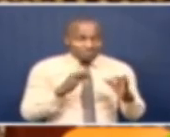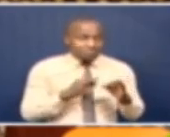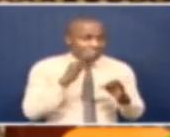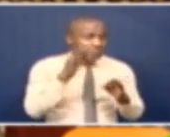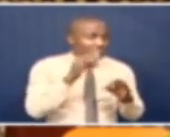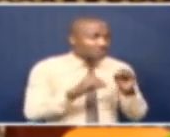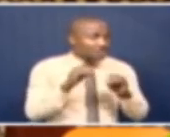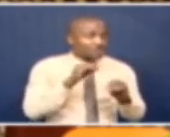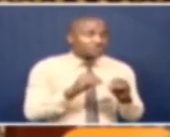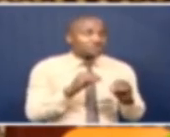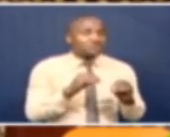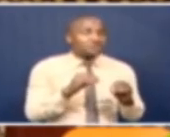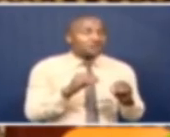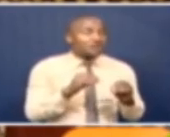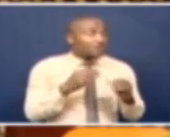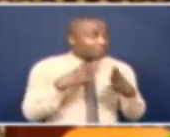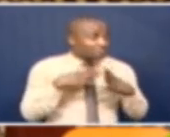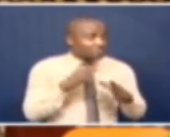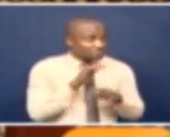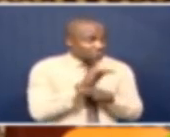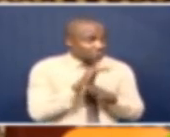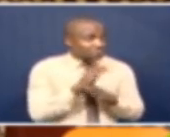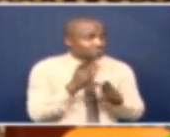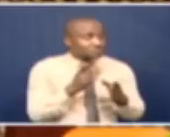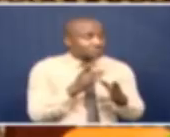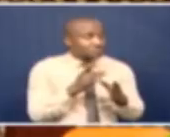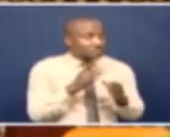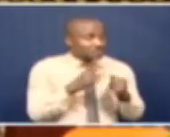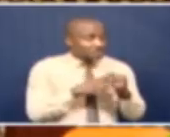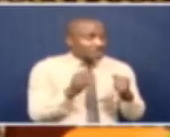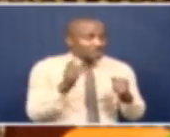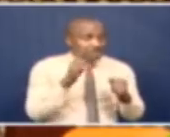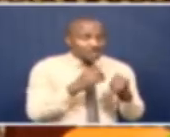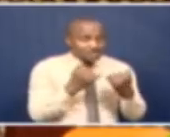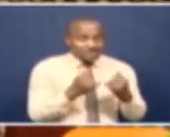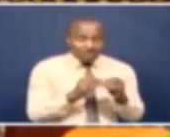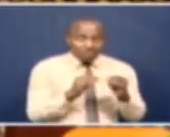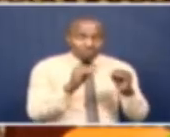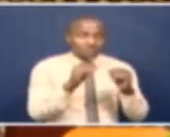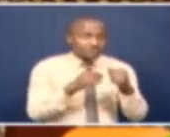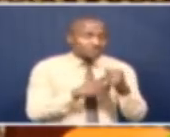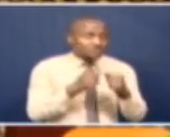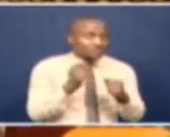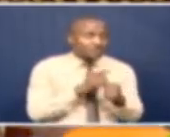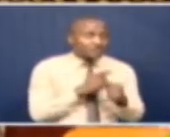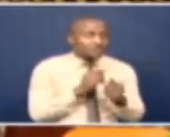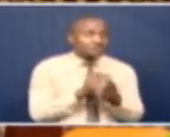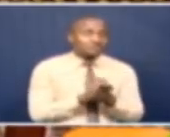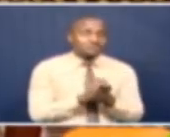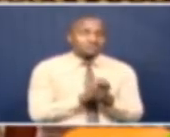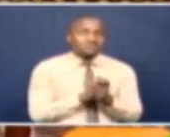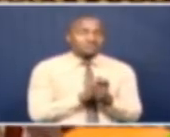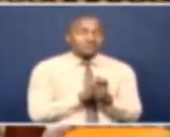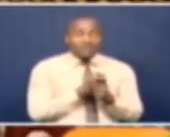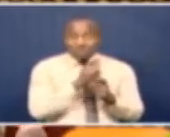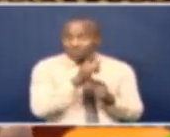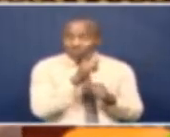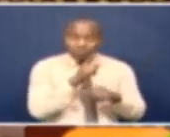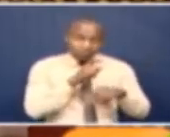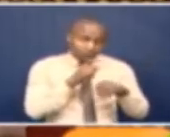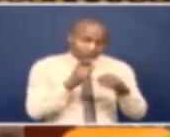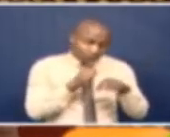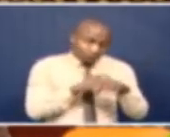He's told his people on the 25th that it's going to be 90 days. Now he's saying 6 months. But by the time you have put together the